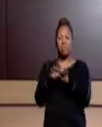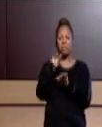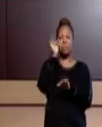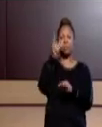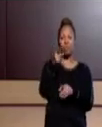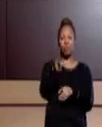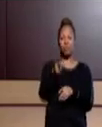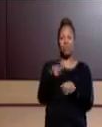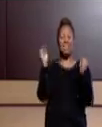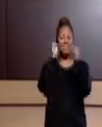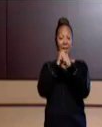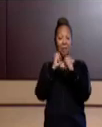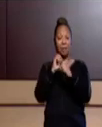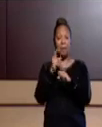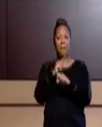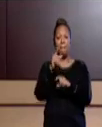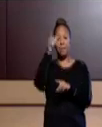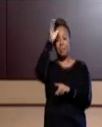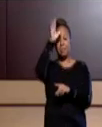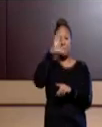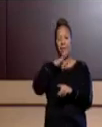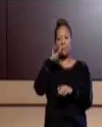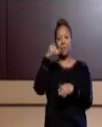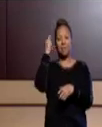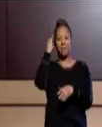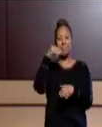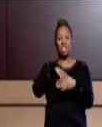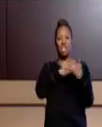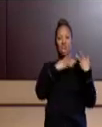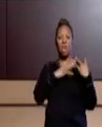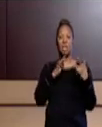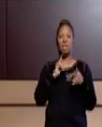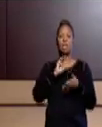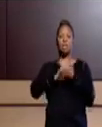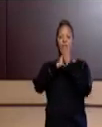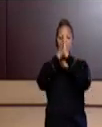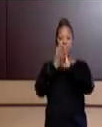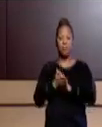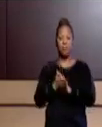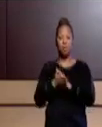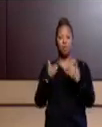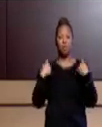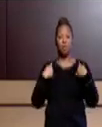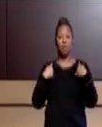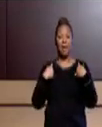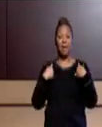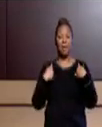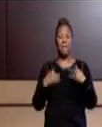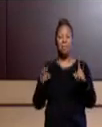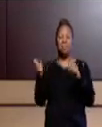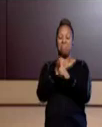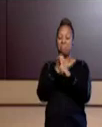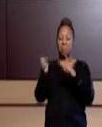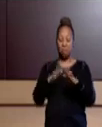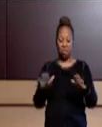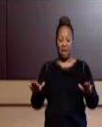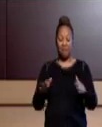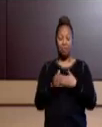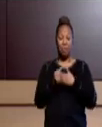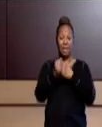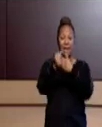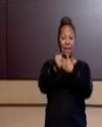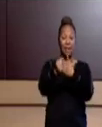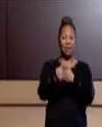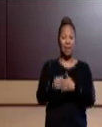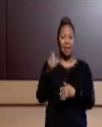you is fighting. But see, as a man thinketh in his heart, so is he. So what do you have when the wounded child is trying to guide you and